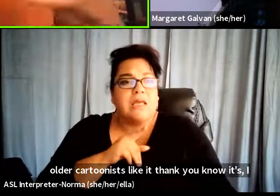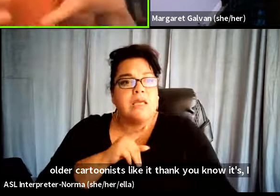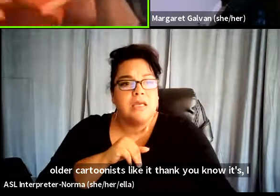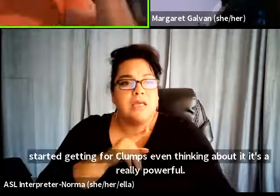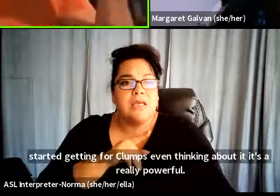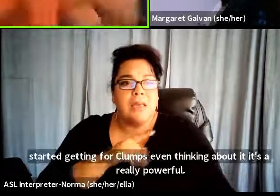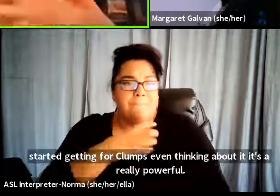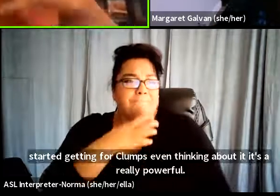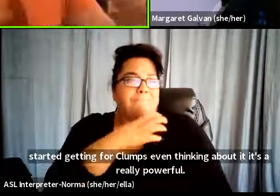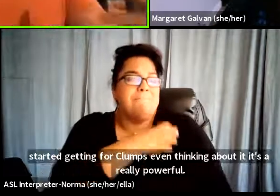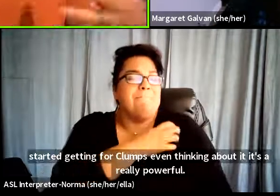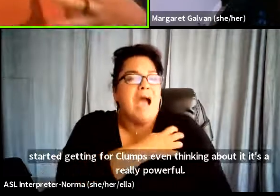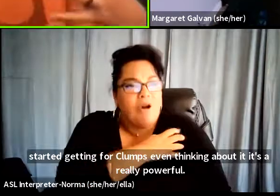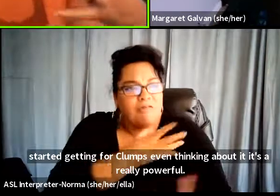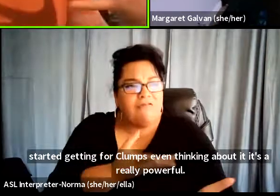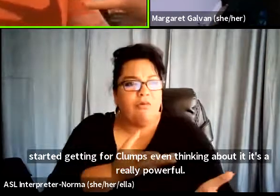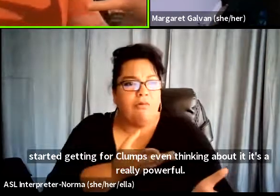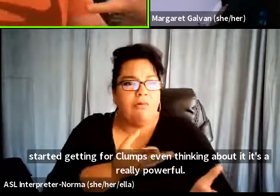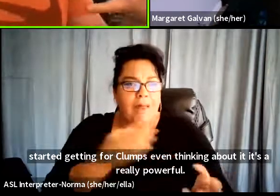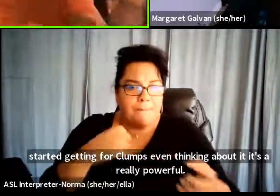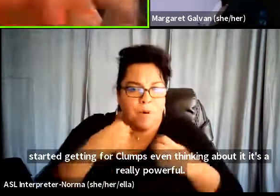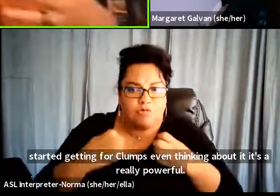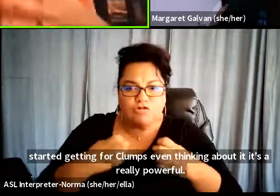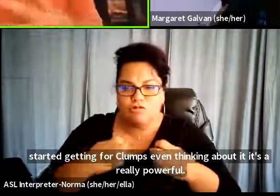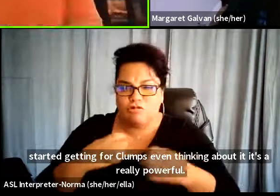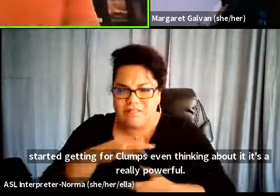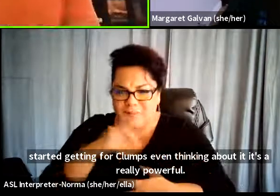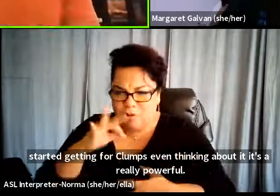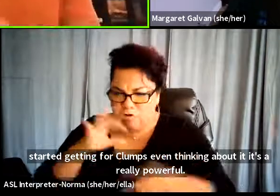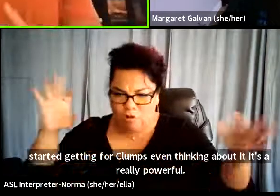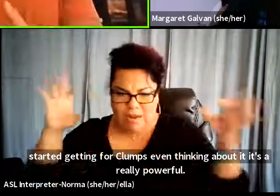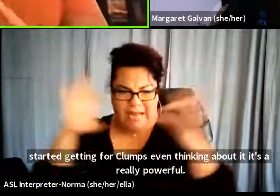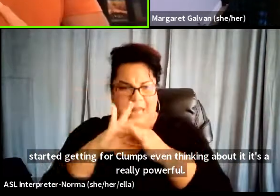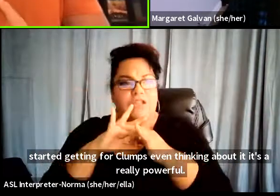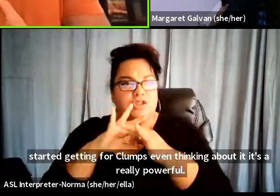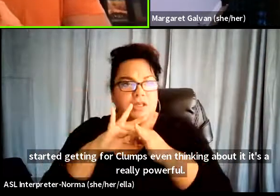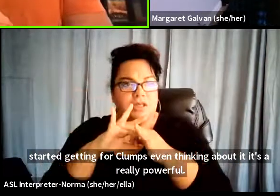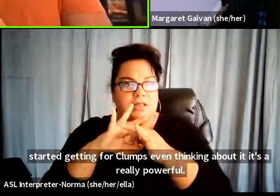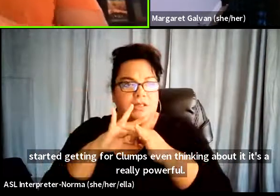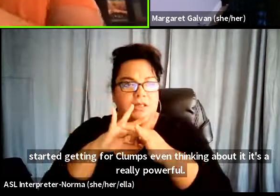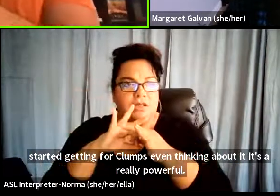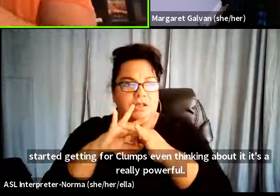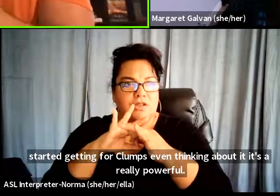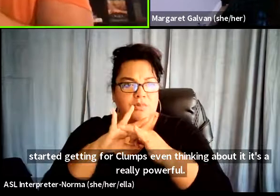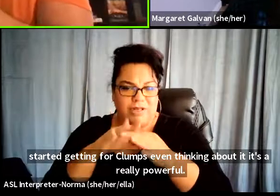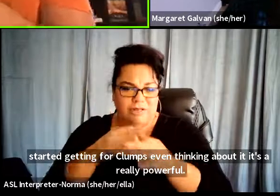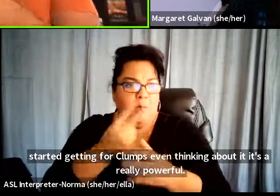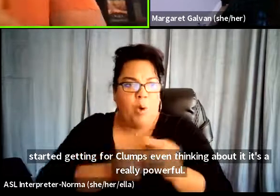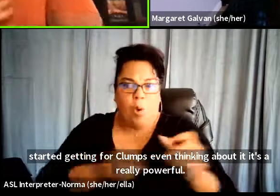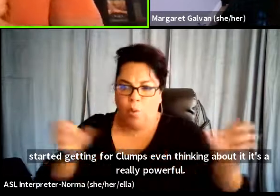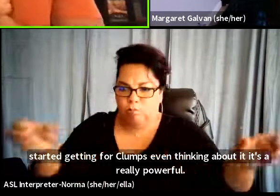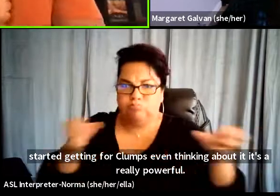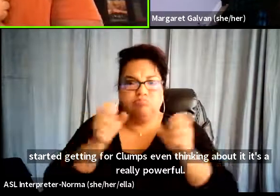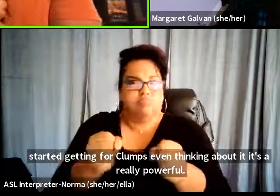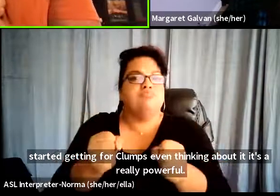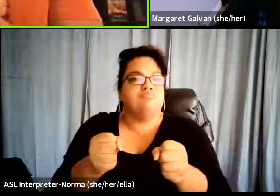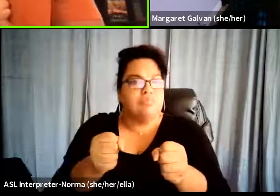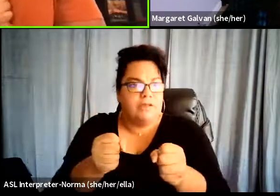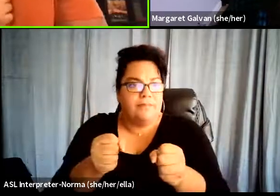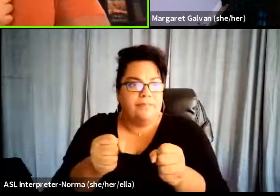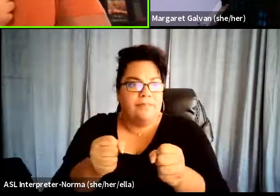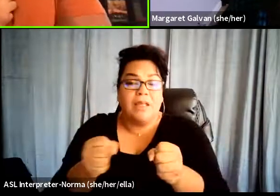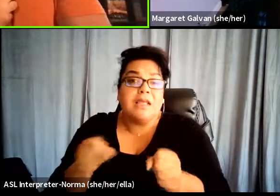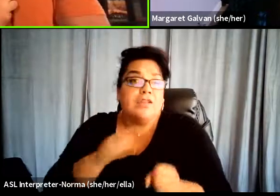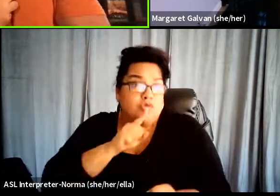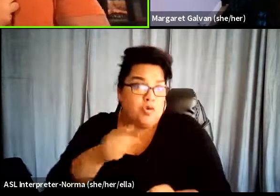uh, emotional and spiritual sort of, um, connection to be able to to, um, for, you know, and this is true with me as well.